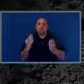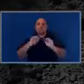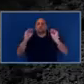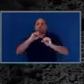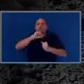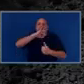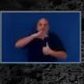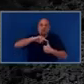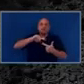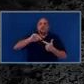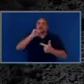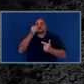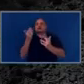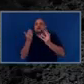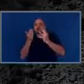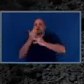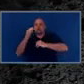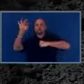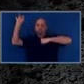contamination.